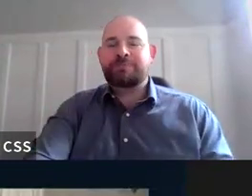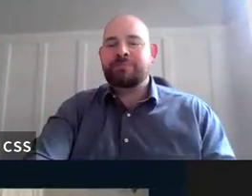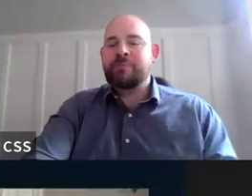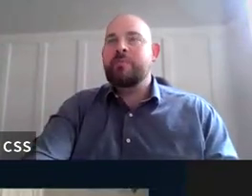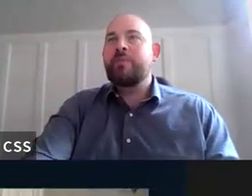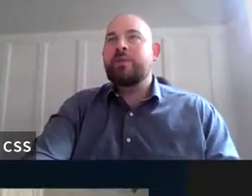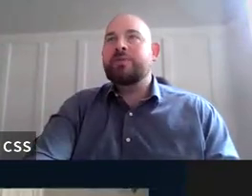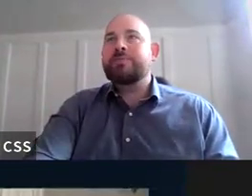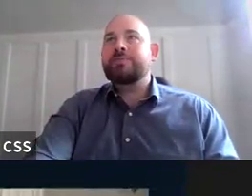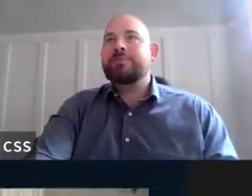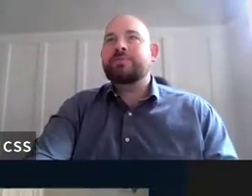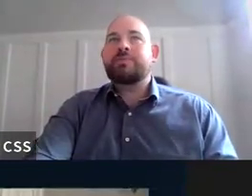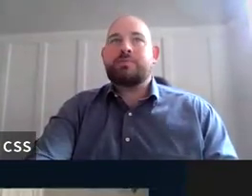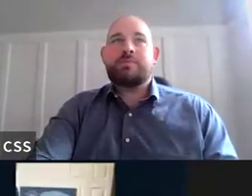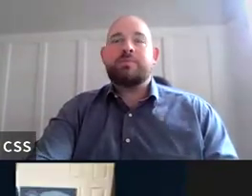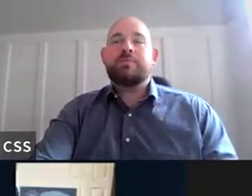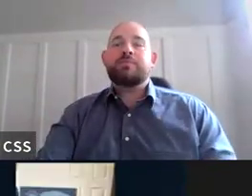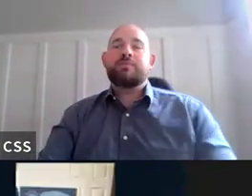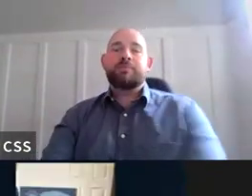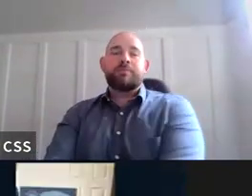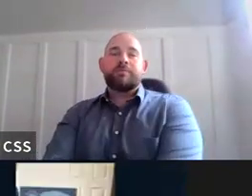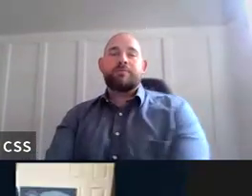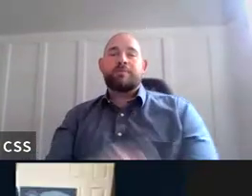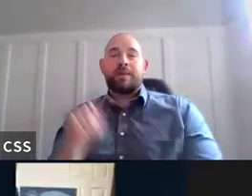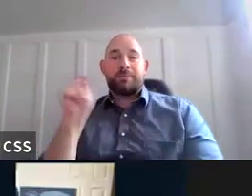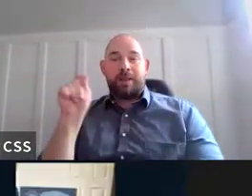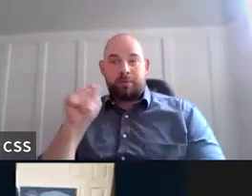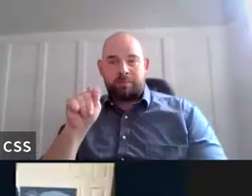extra privacy and security in their bedroom.